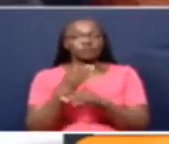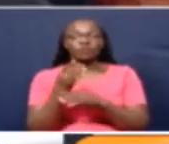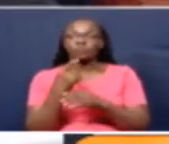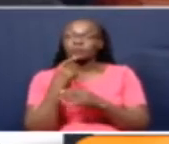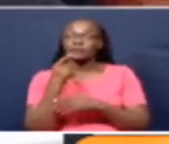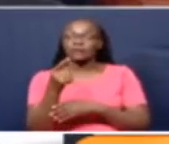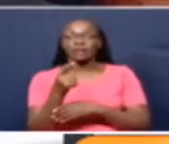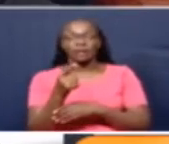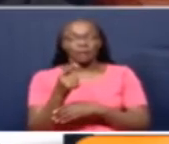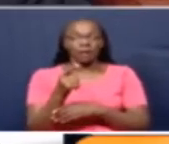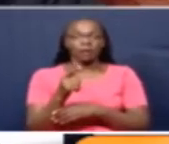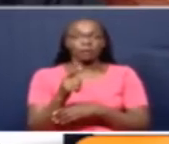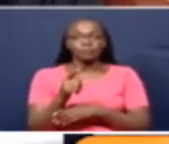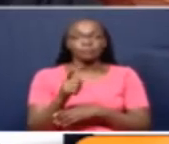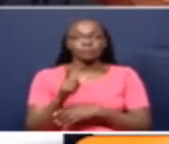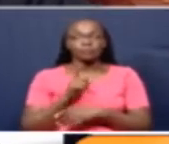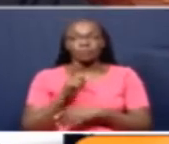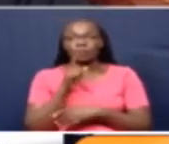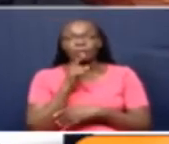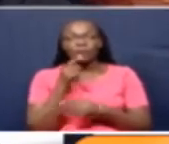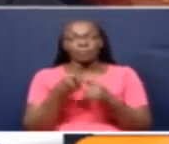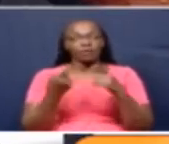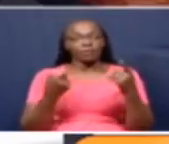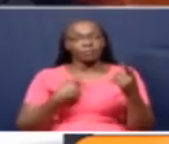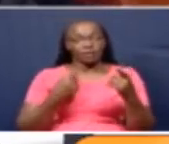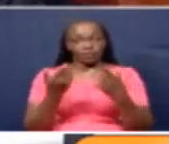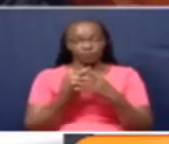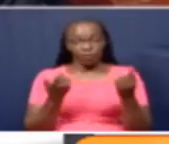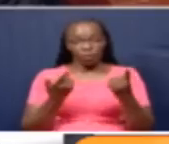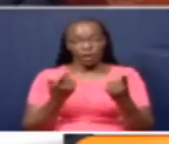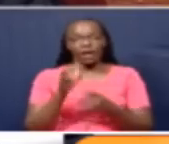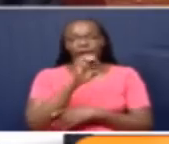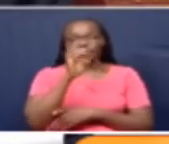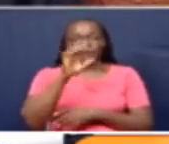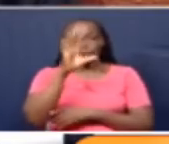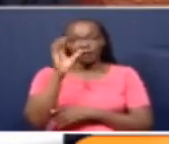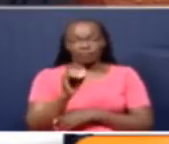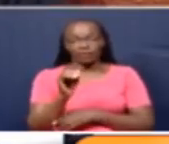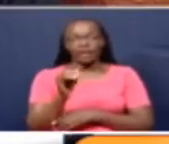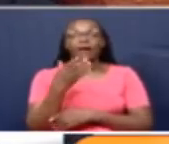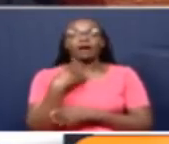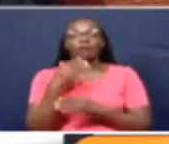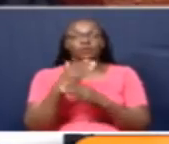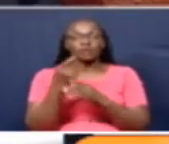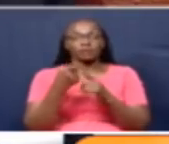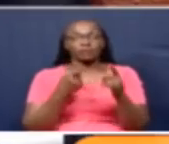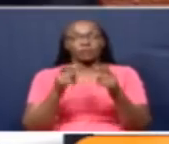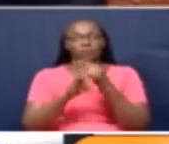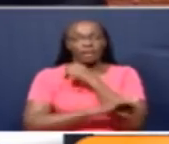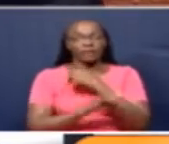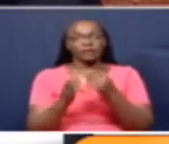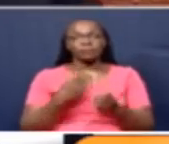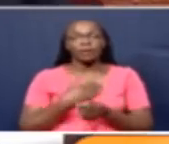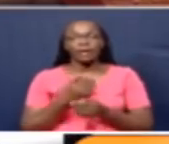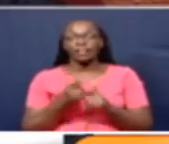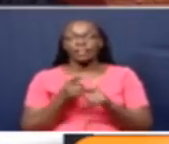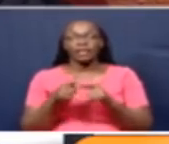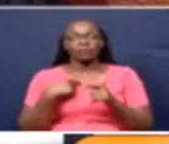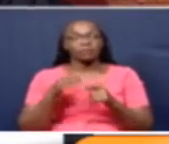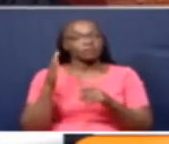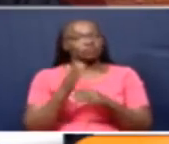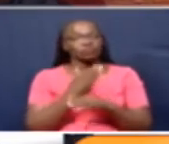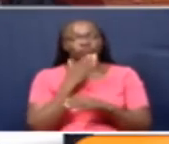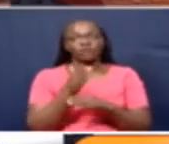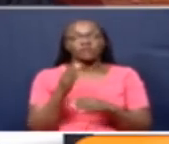and gentlemen, I'm from East Africa. Let me sing your song from my country. I sing that. And then I put